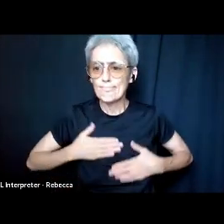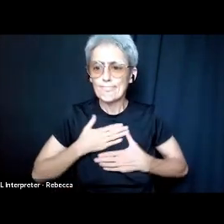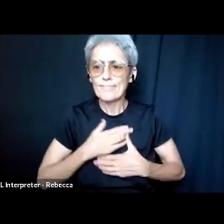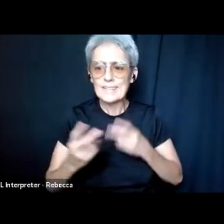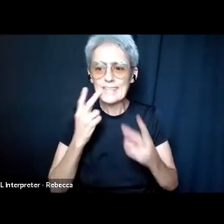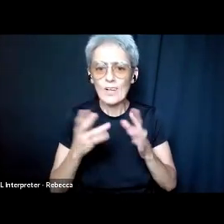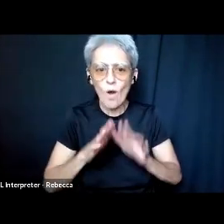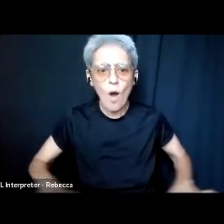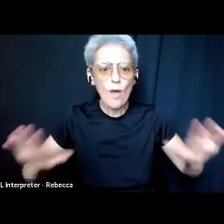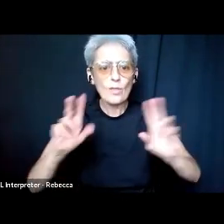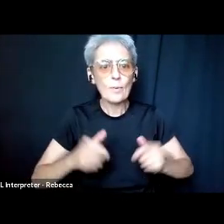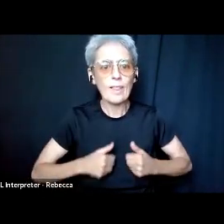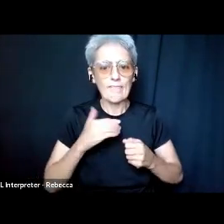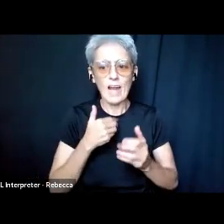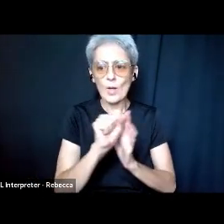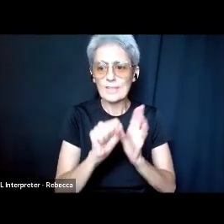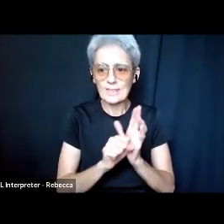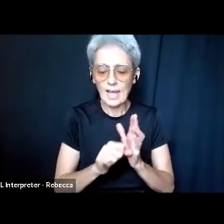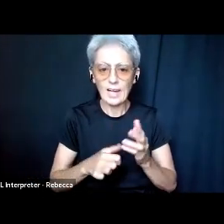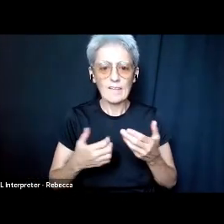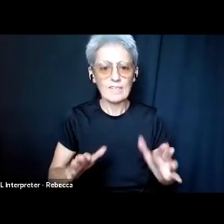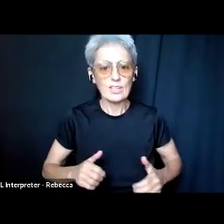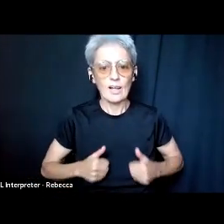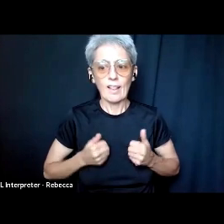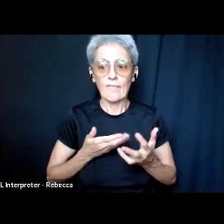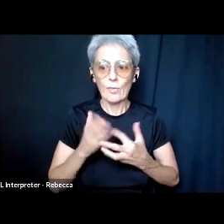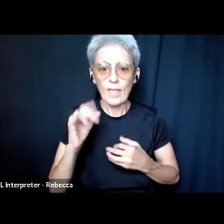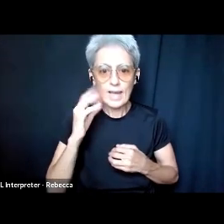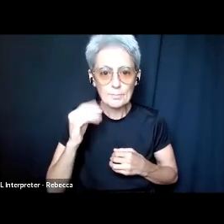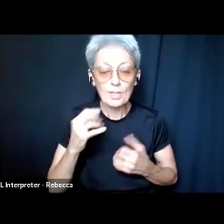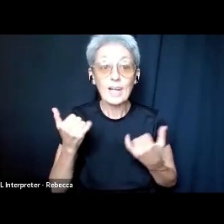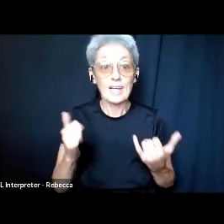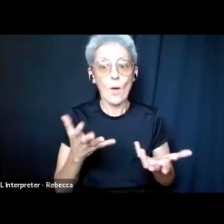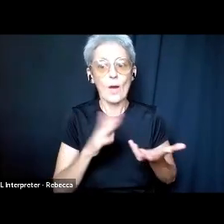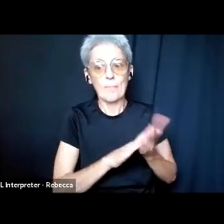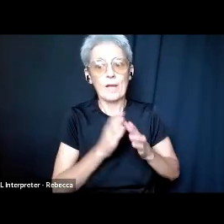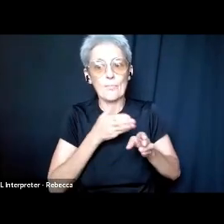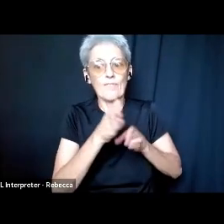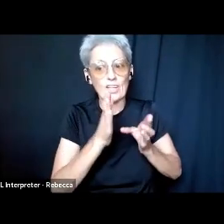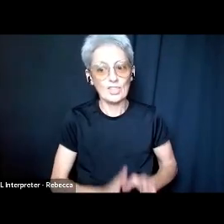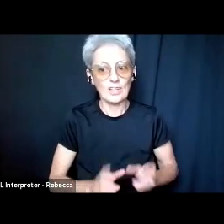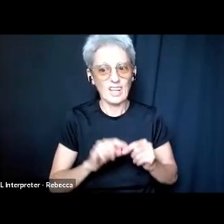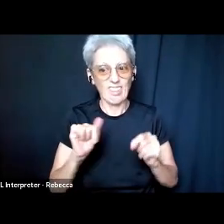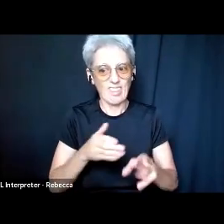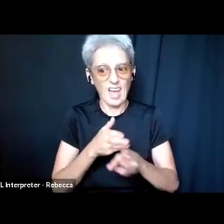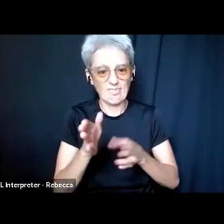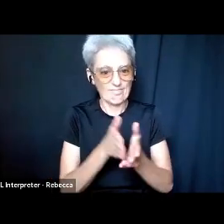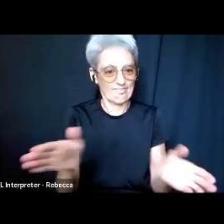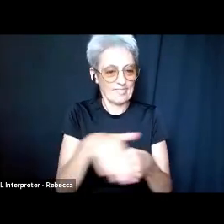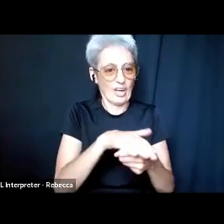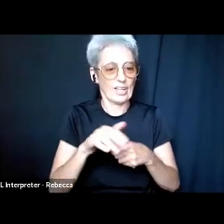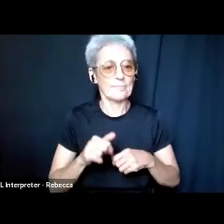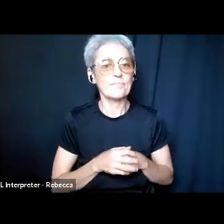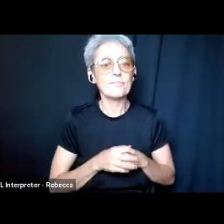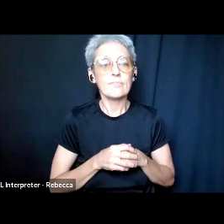who have lived experience and are looking to become professionals in the field. And because of that and that long history